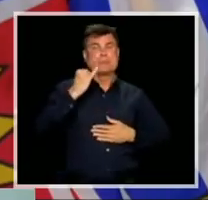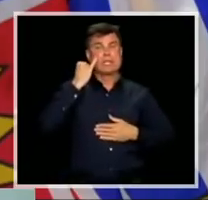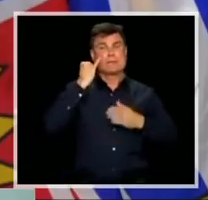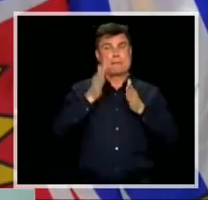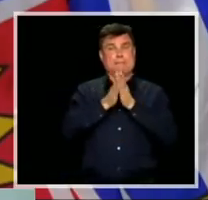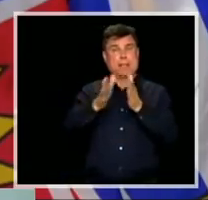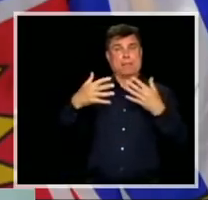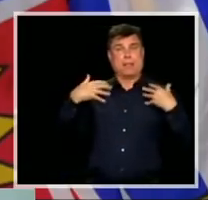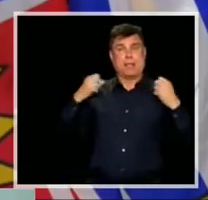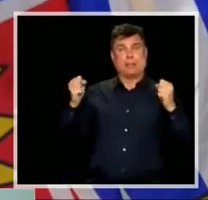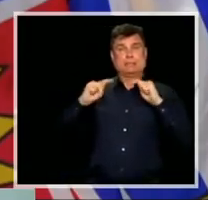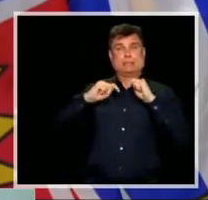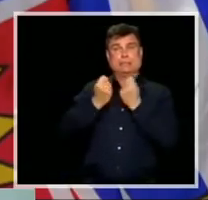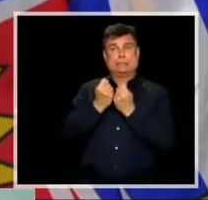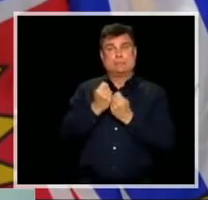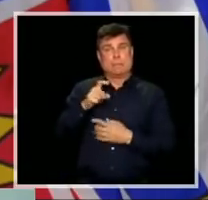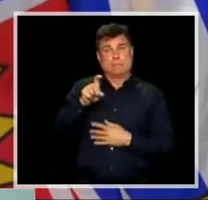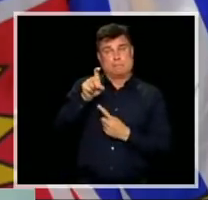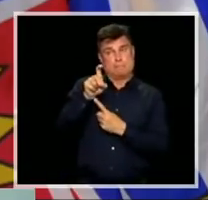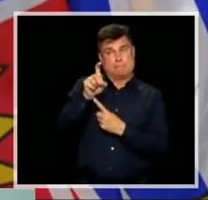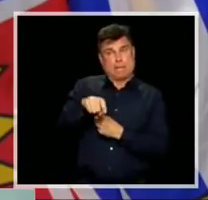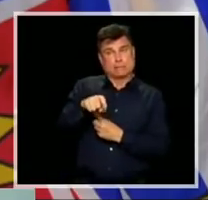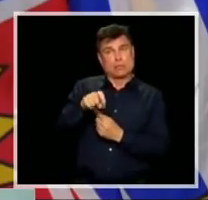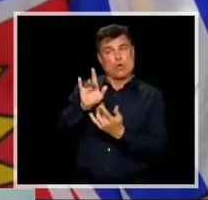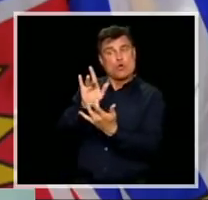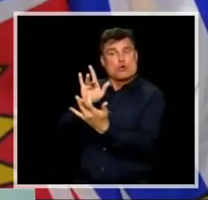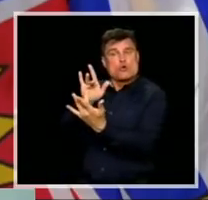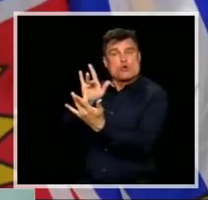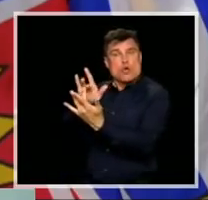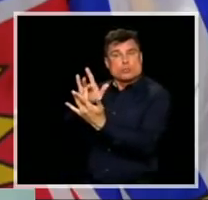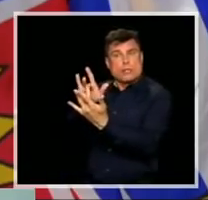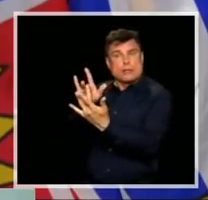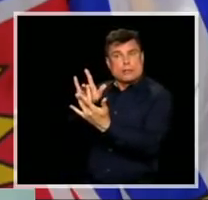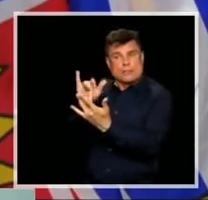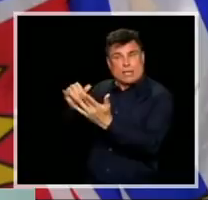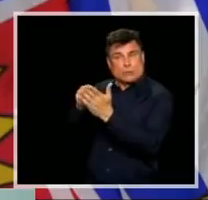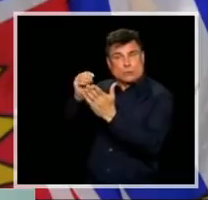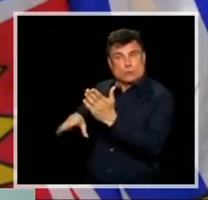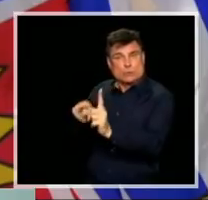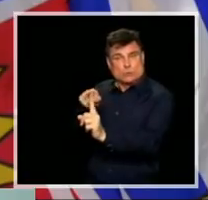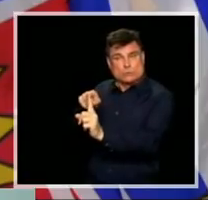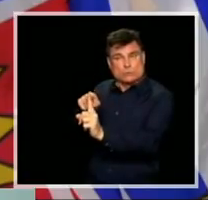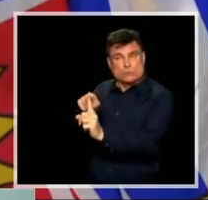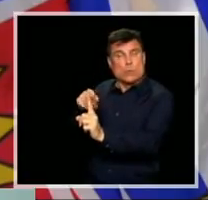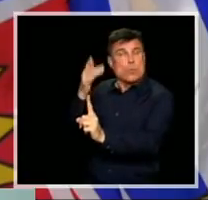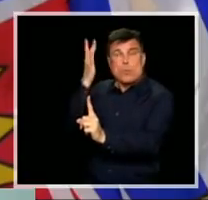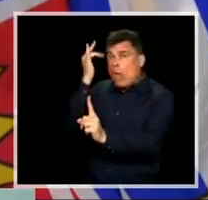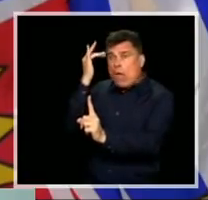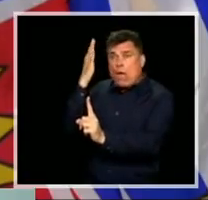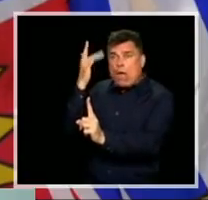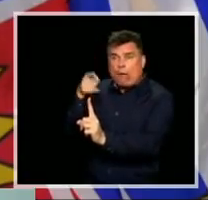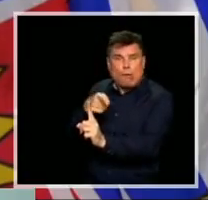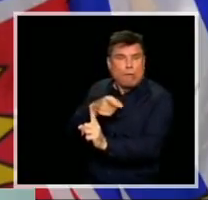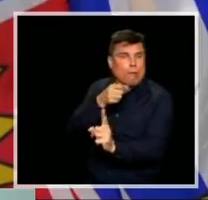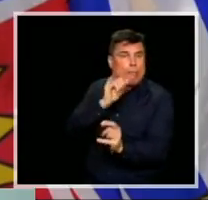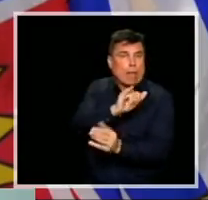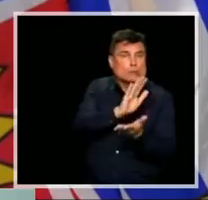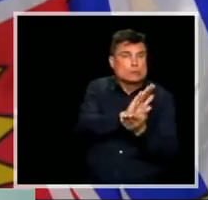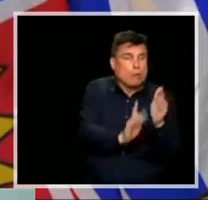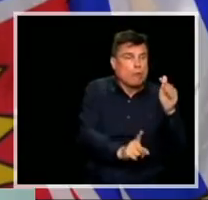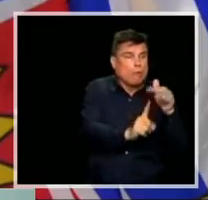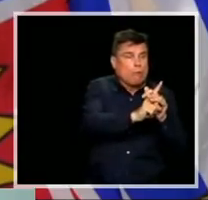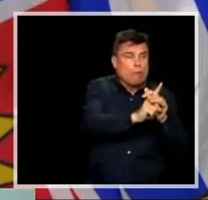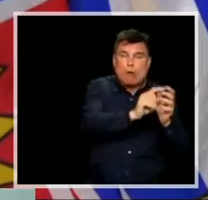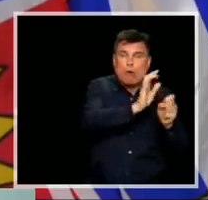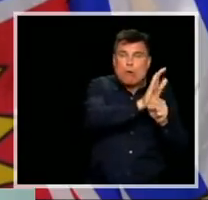the case management that we do for every case of COVID-19, and make sure that we can support the school family in understanding what's